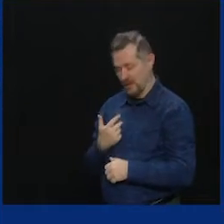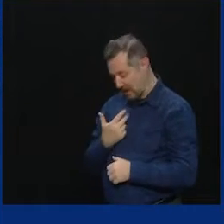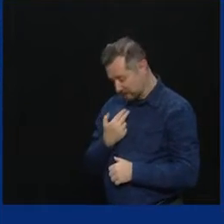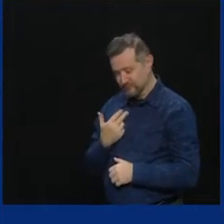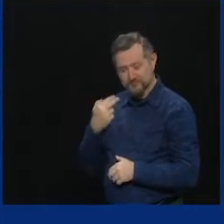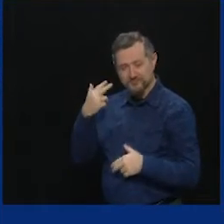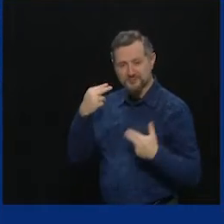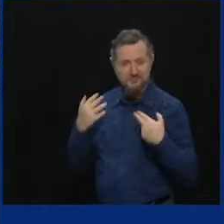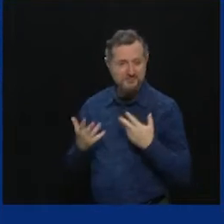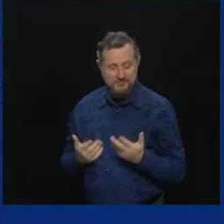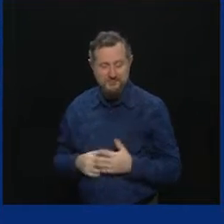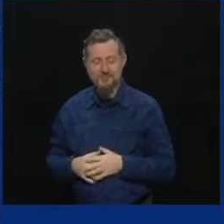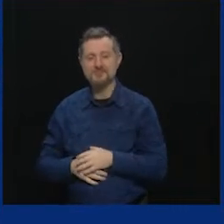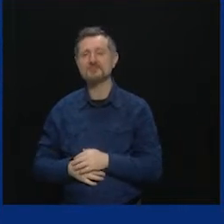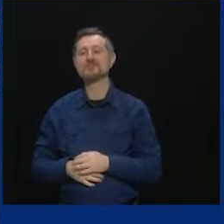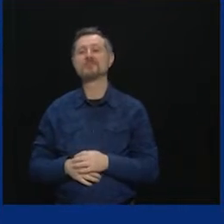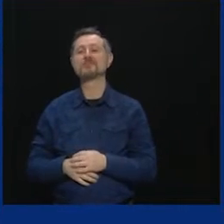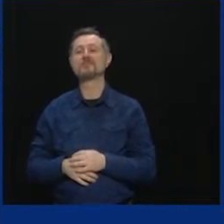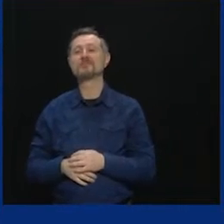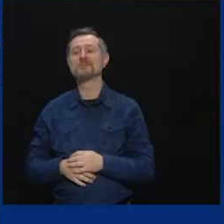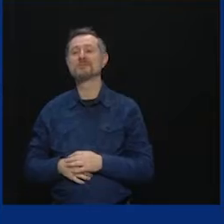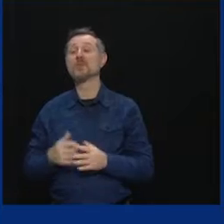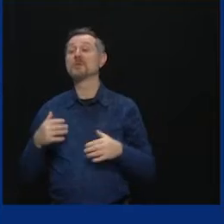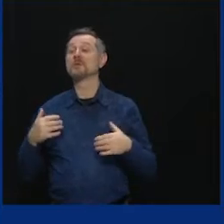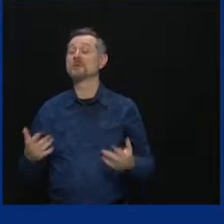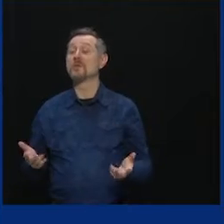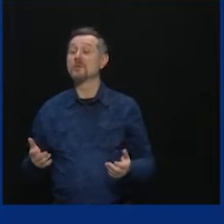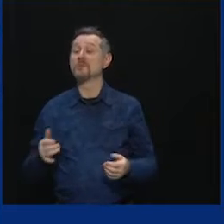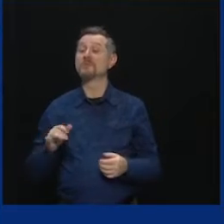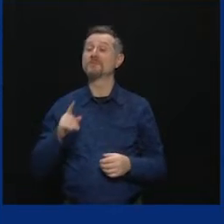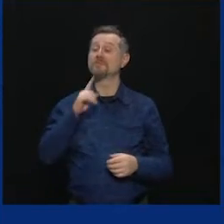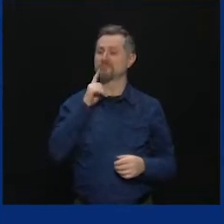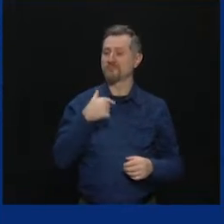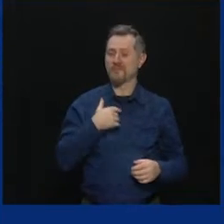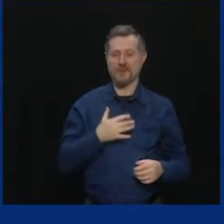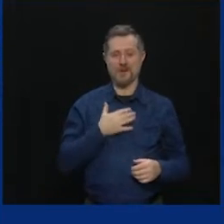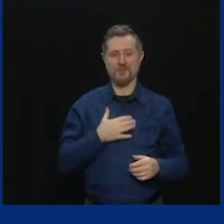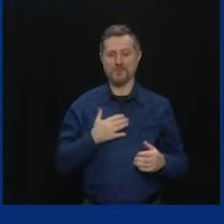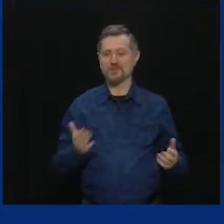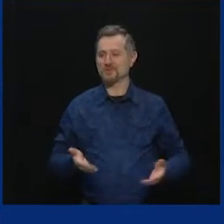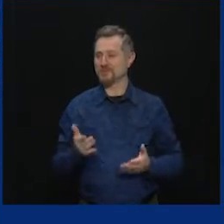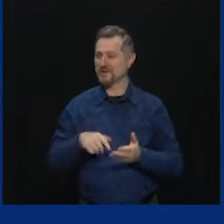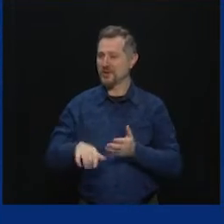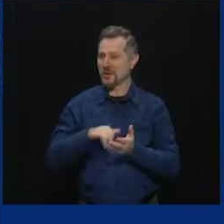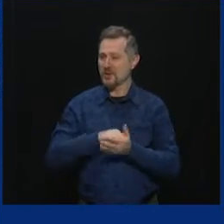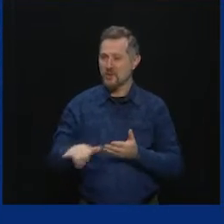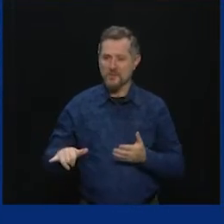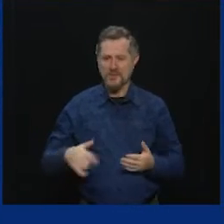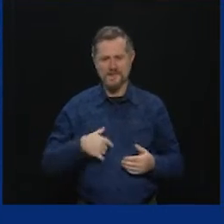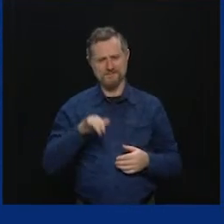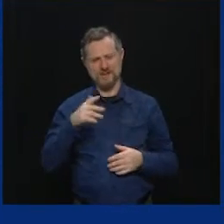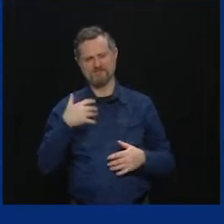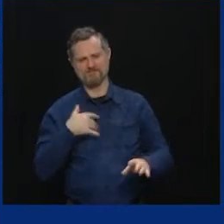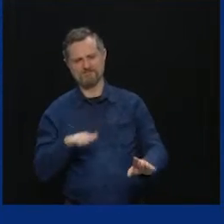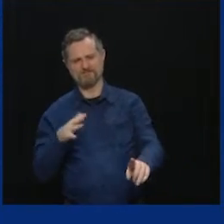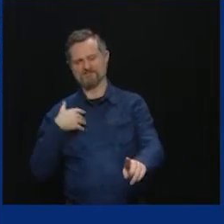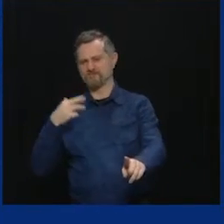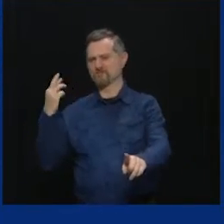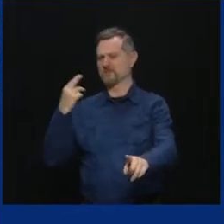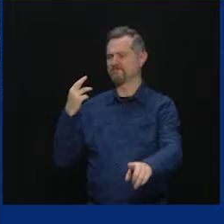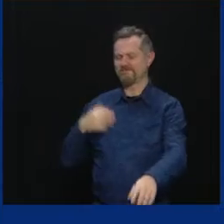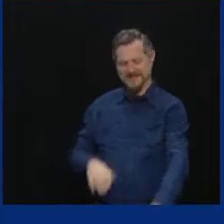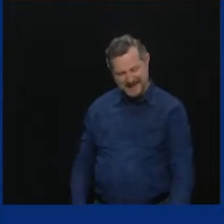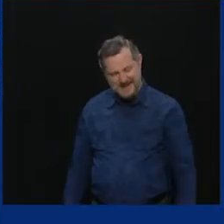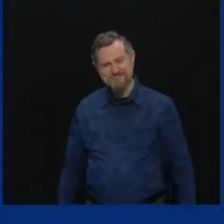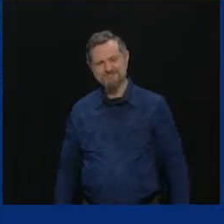So I am happy to be in a state that recognizes that we